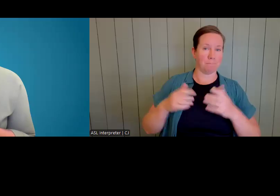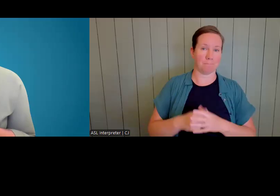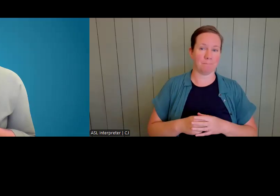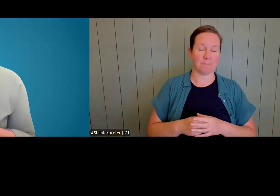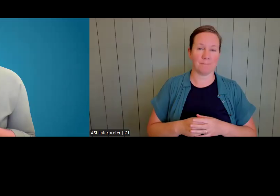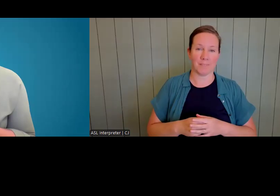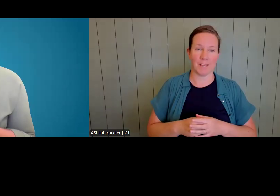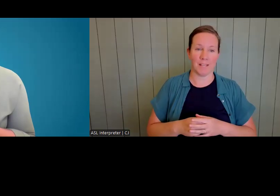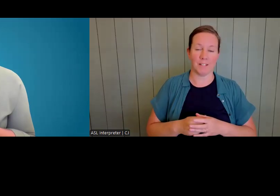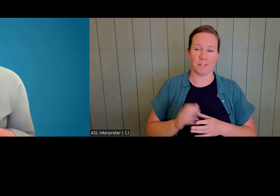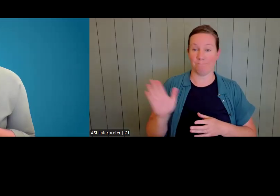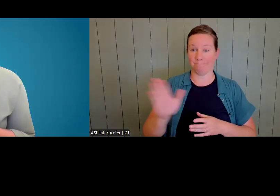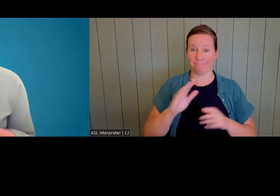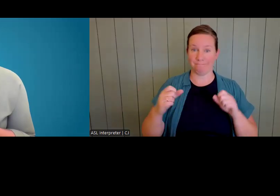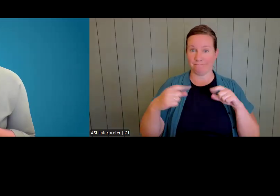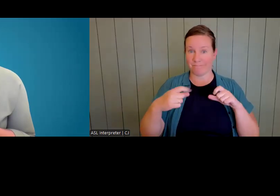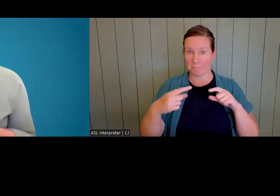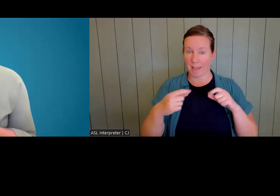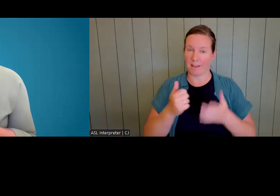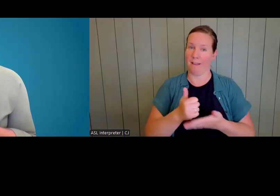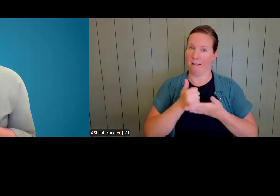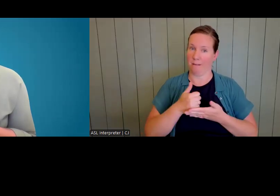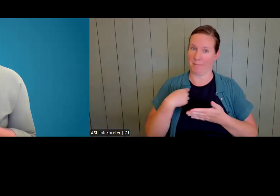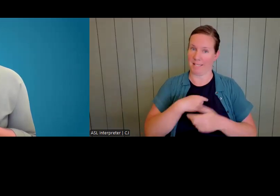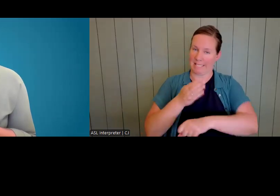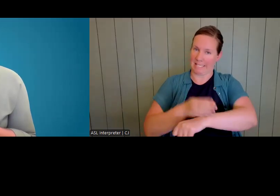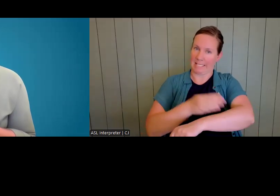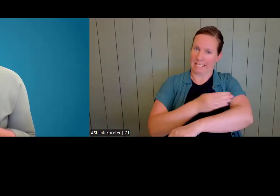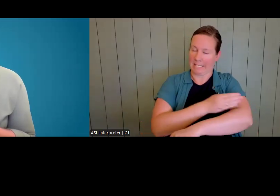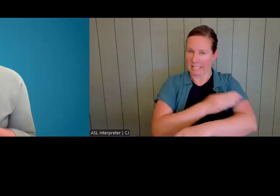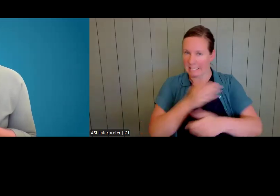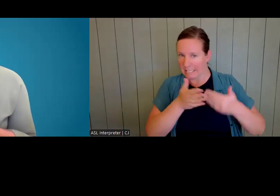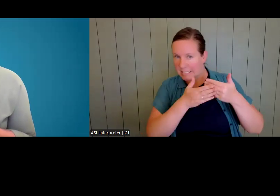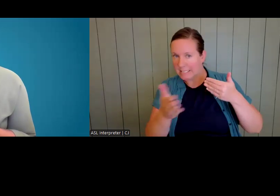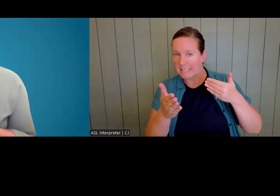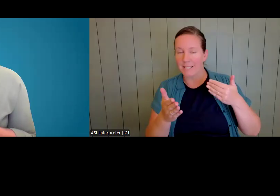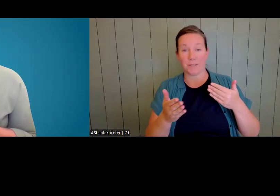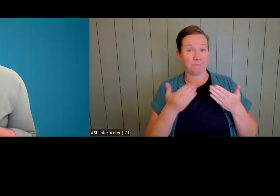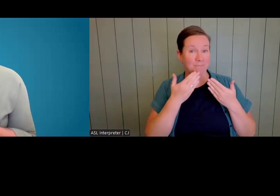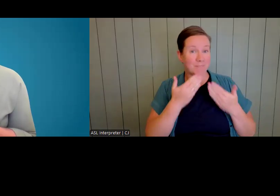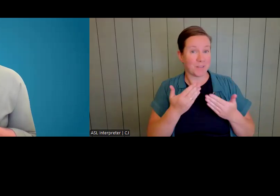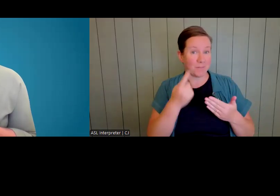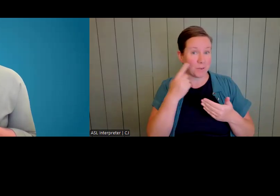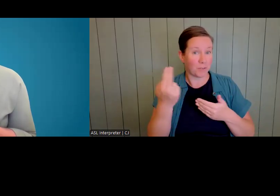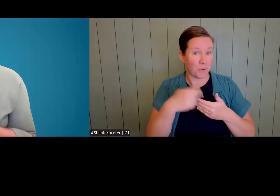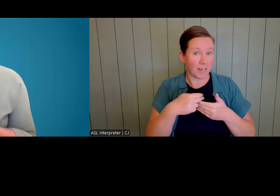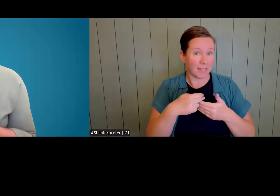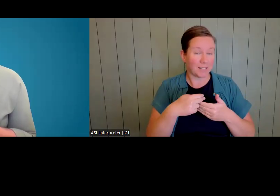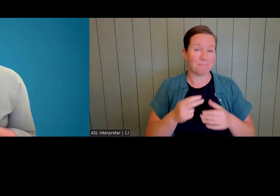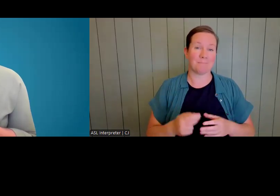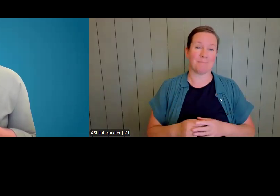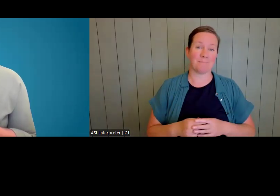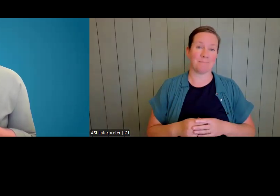really helpful to us, and we really appreciate it. So again, thank you for being here. And we have